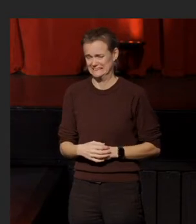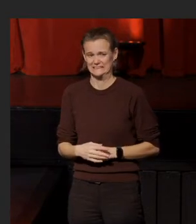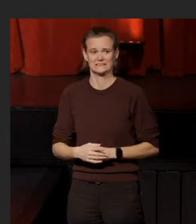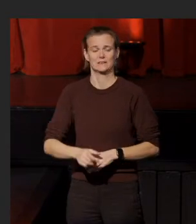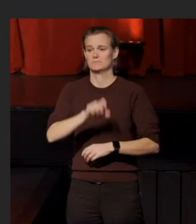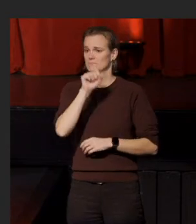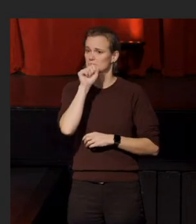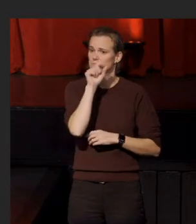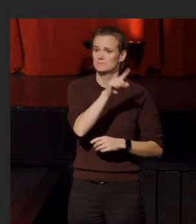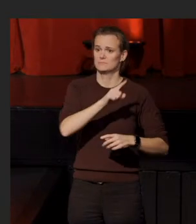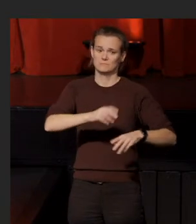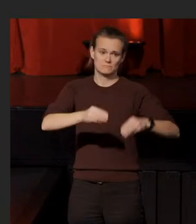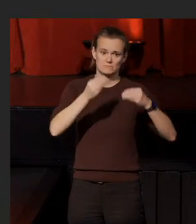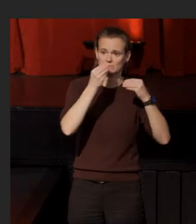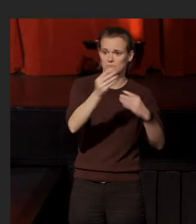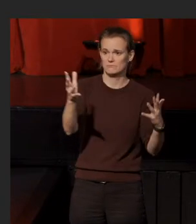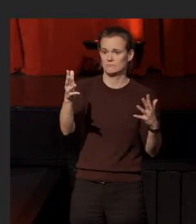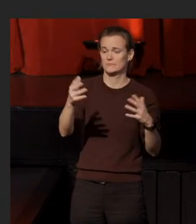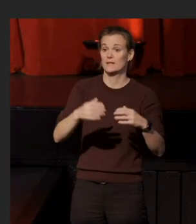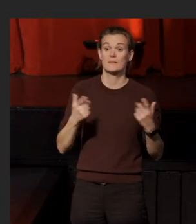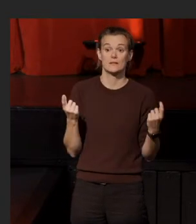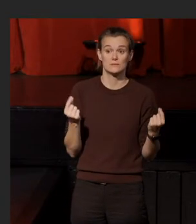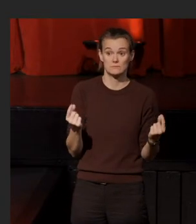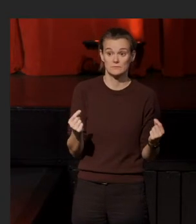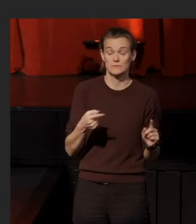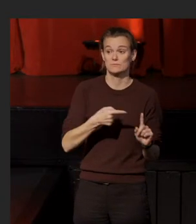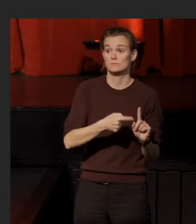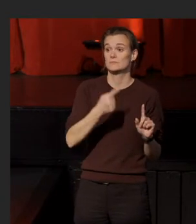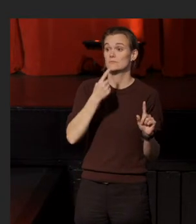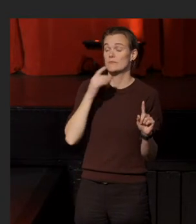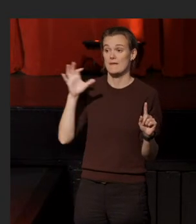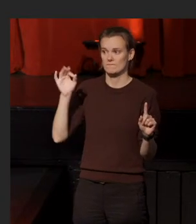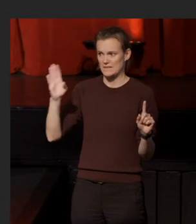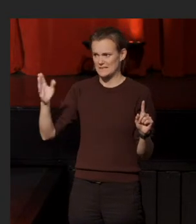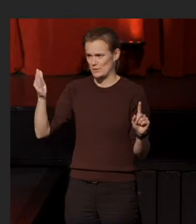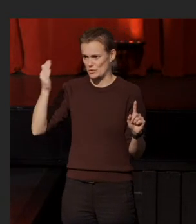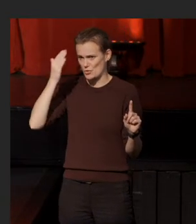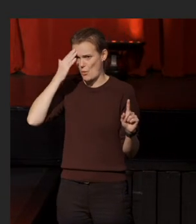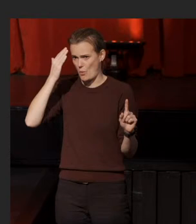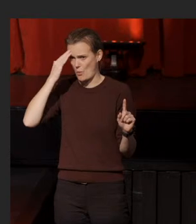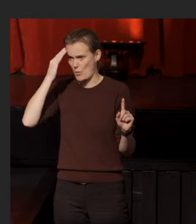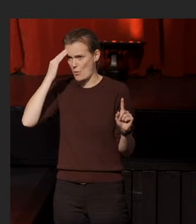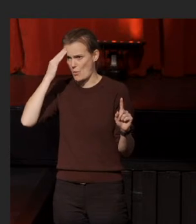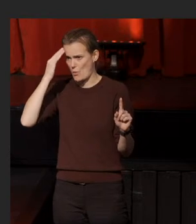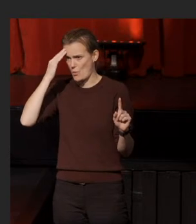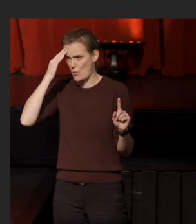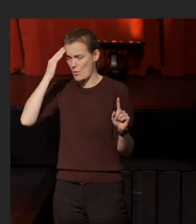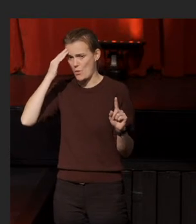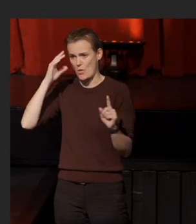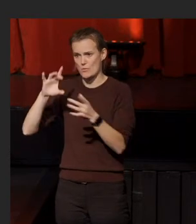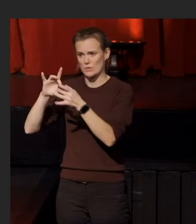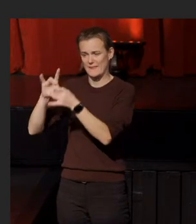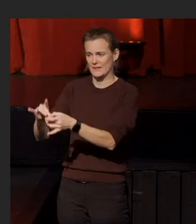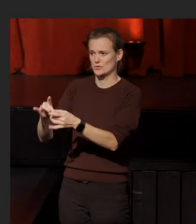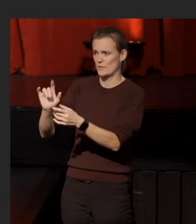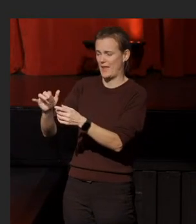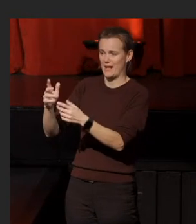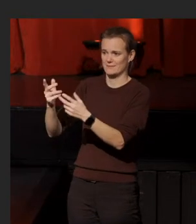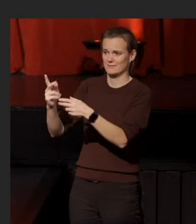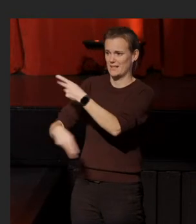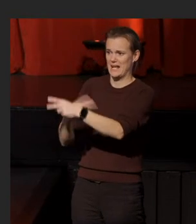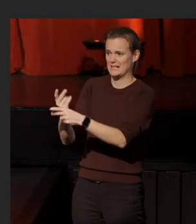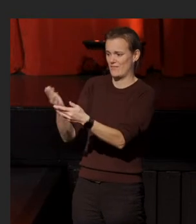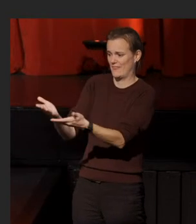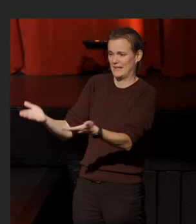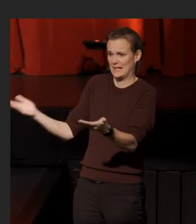and disclosed that Facebook itself knew about a lot of the syndromes and pathologies that we're talking about. For example,